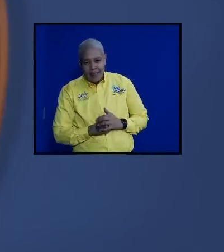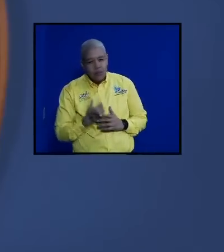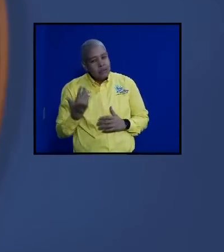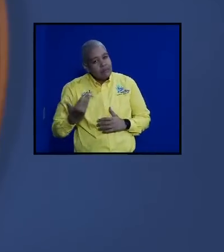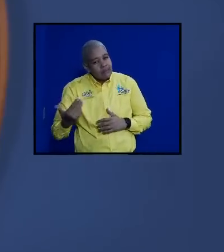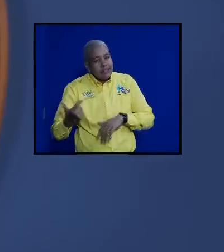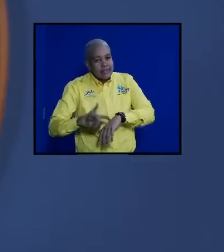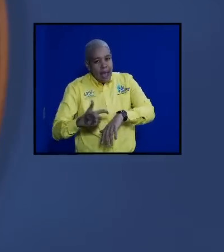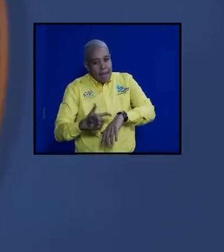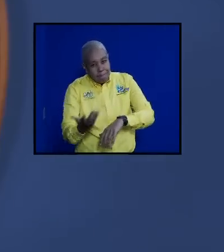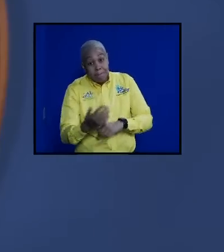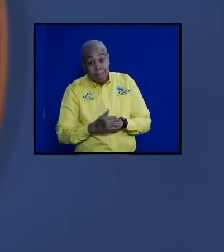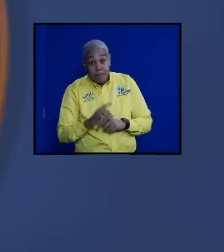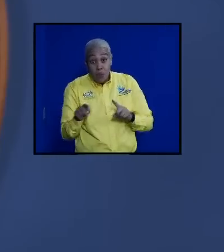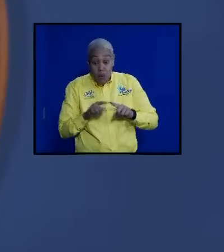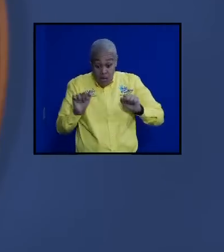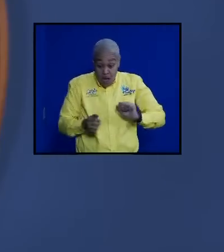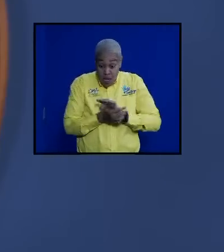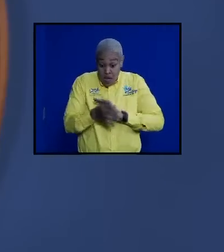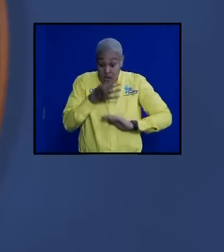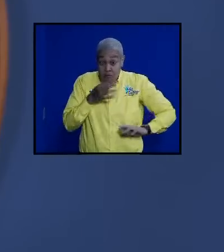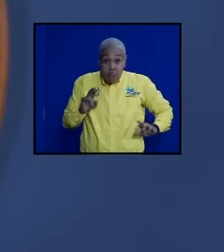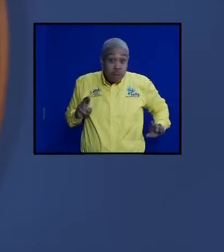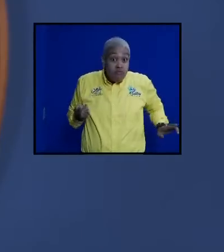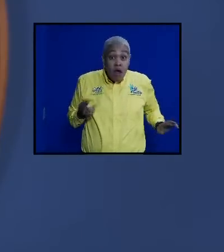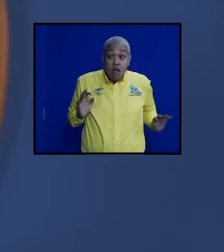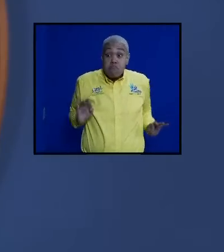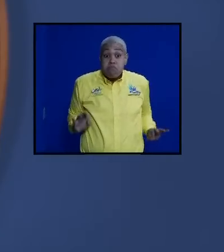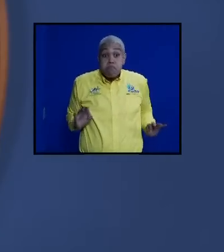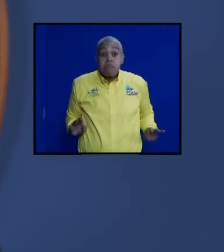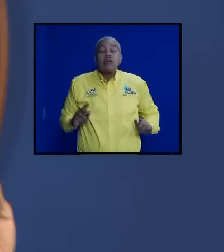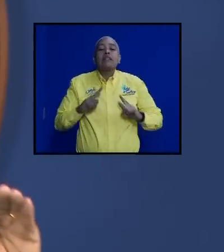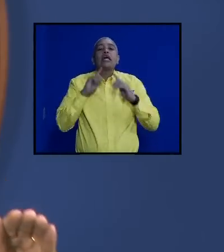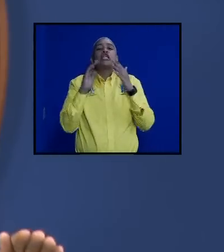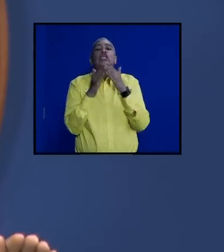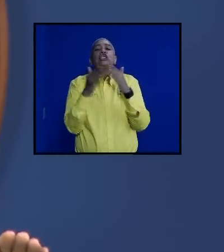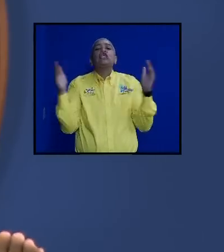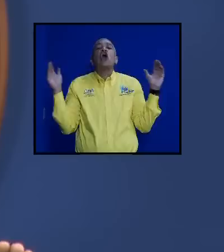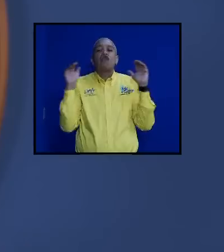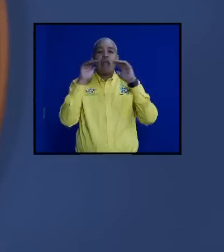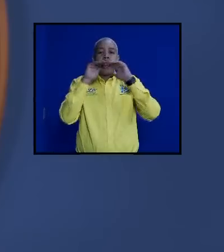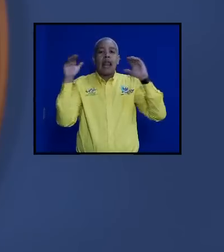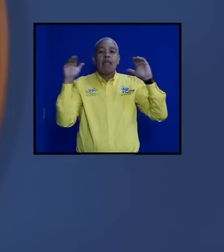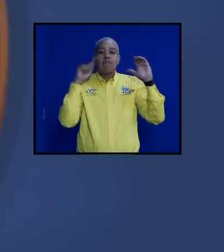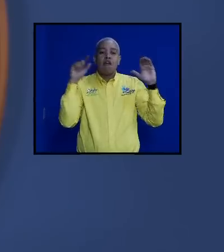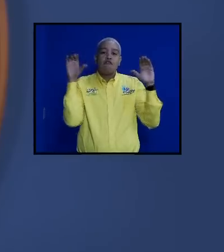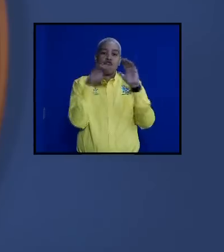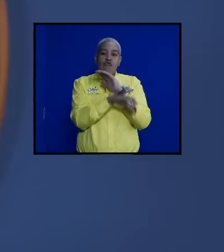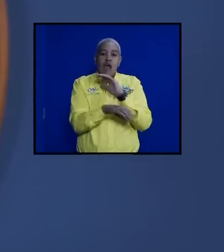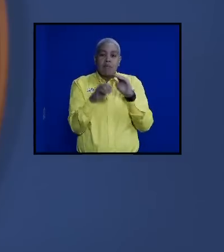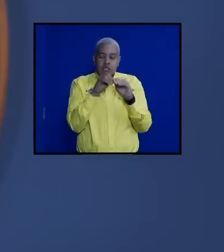Once that capacity is built, then the general level of criminality,